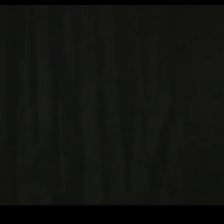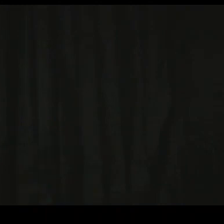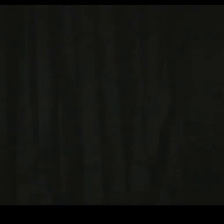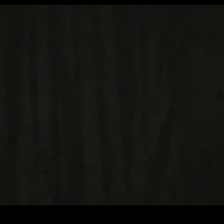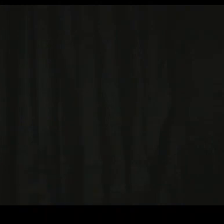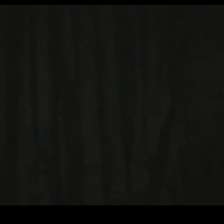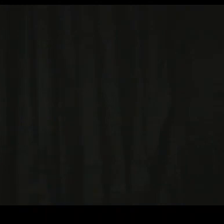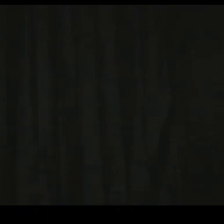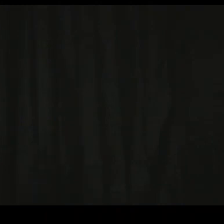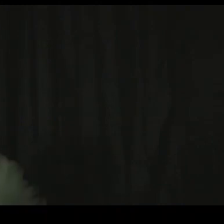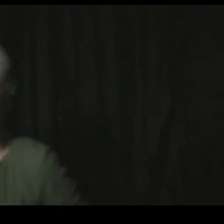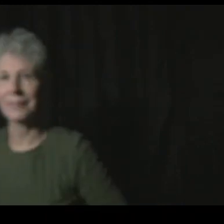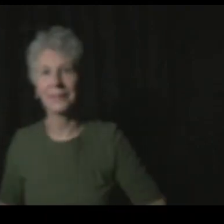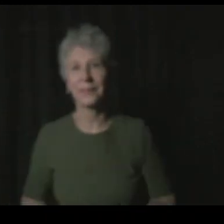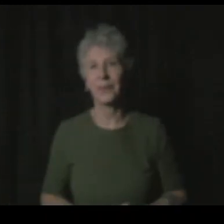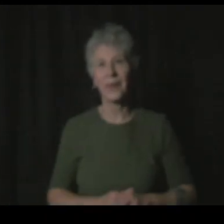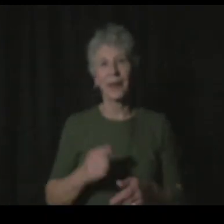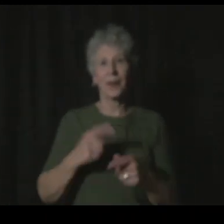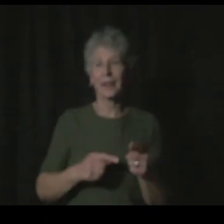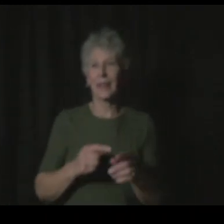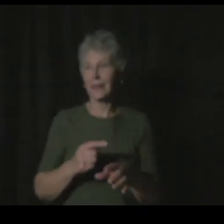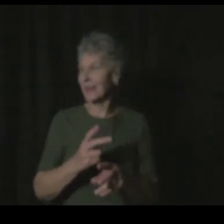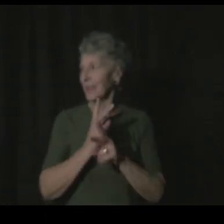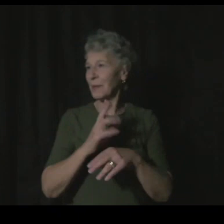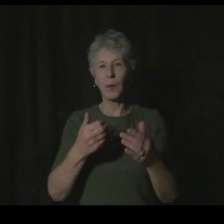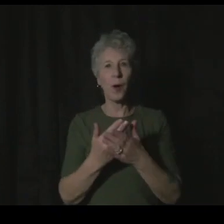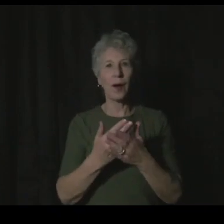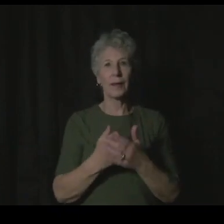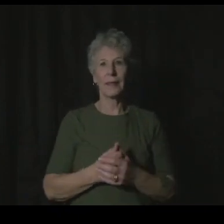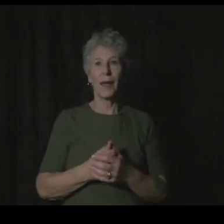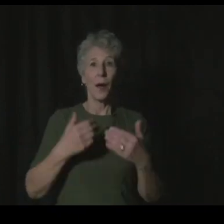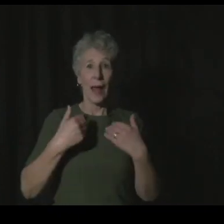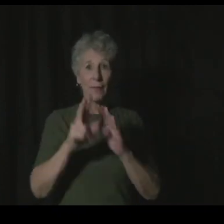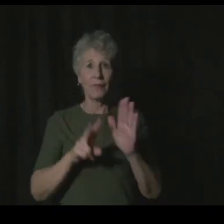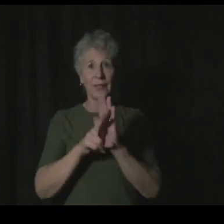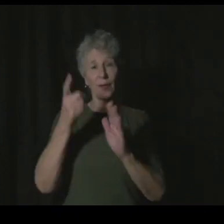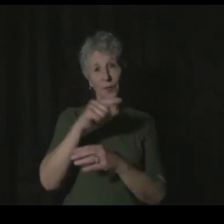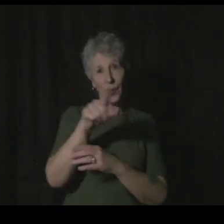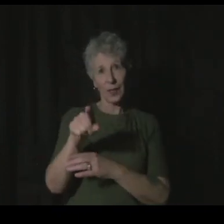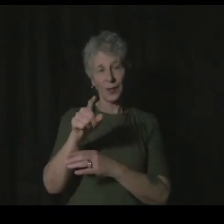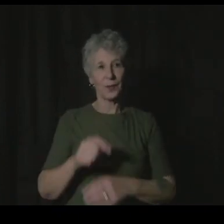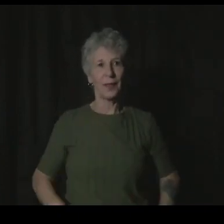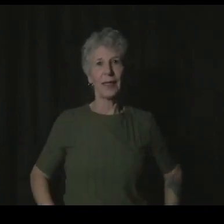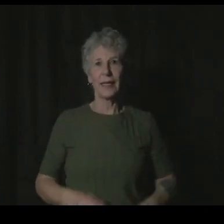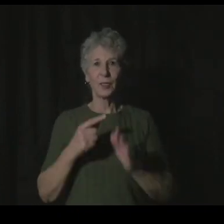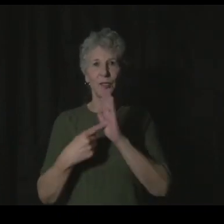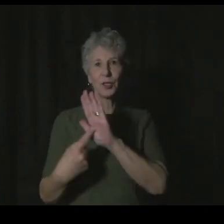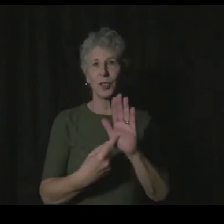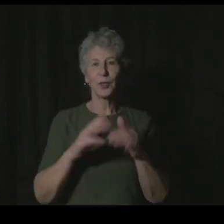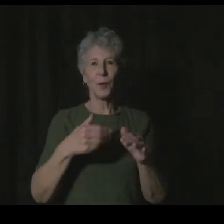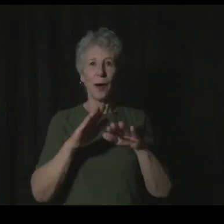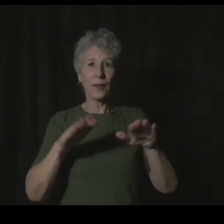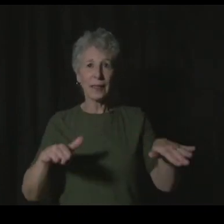9 o'clock service, and we can't hold them all till this service, so we have a video for you, hopefully. But the kids have, this